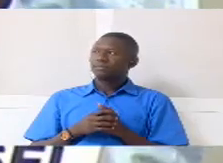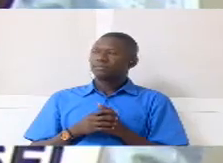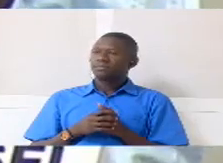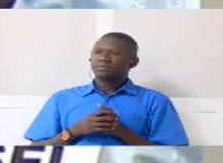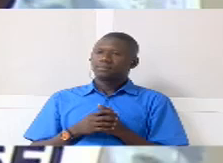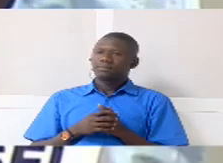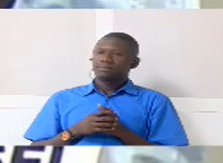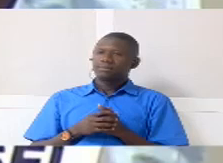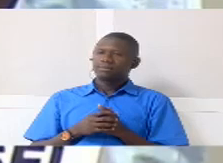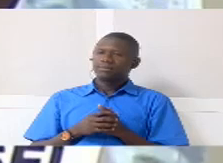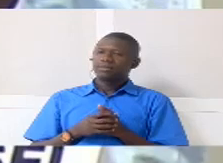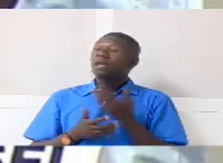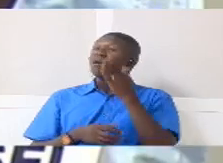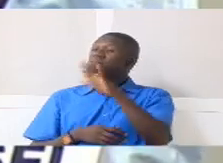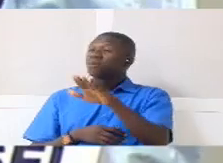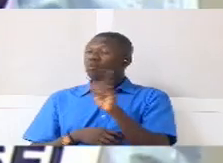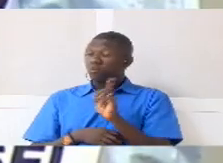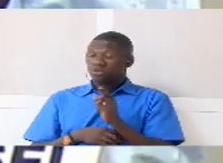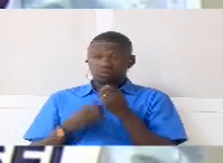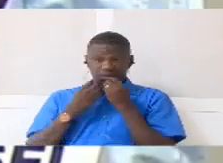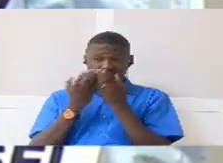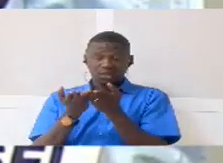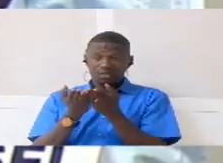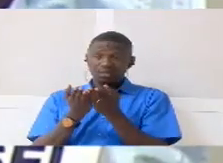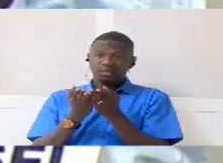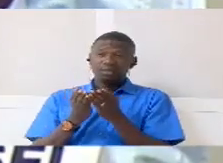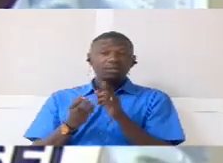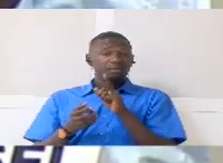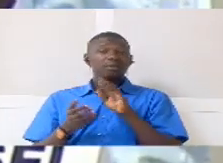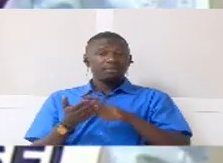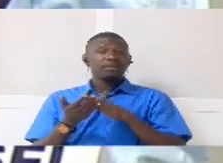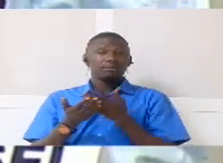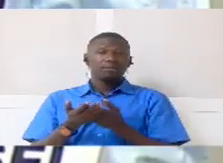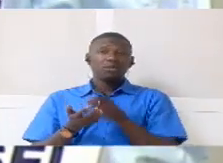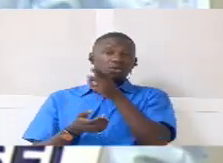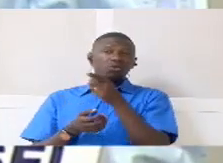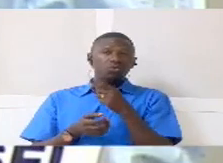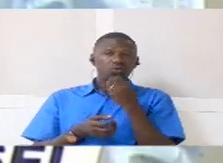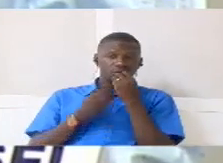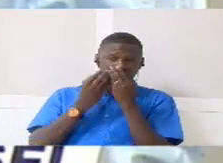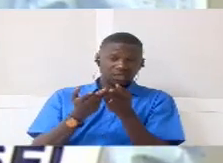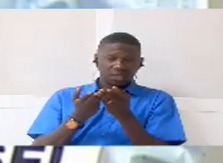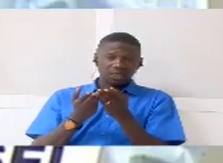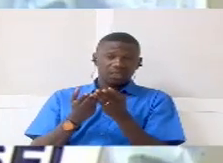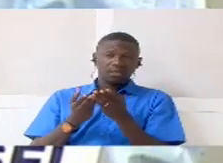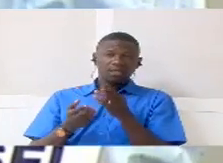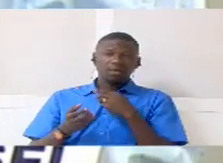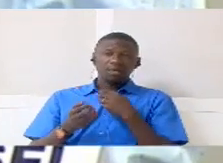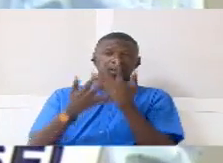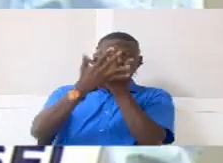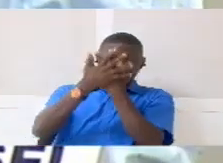From what you have said, at this debate that's been interpreted, you're suggesting that prison should be